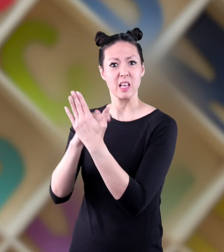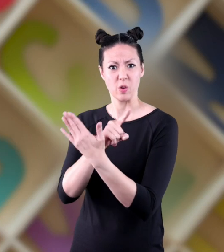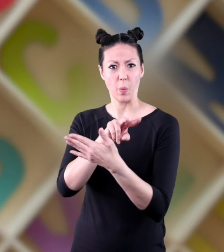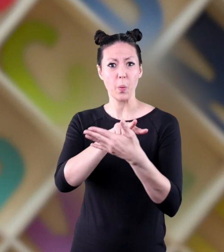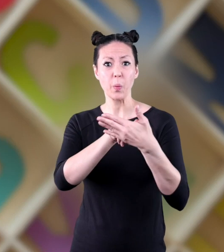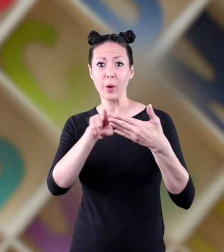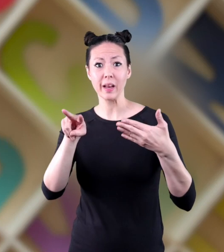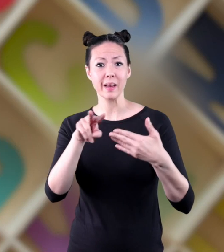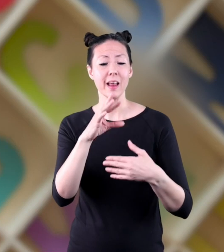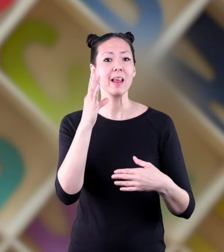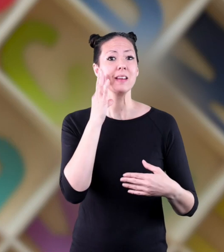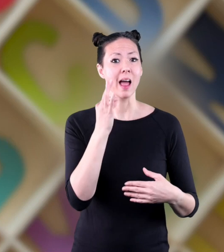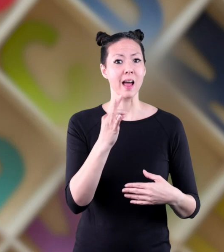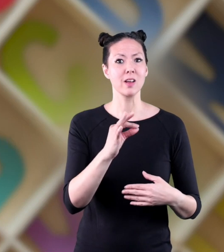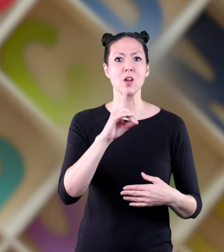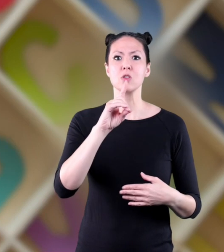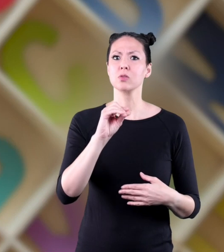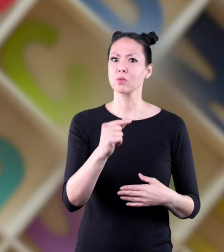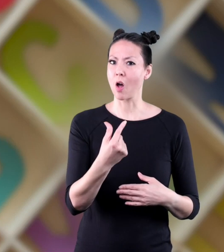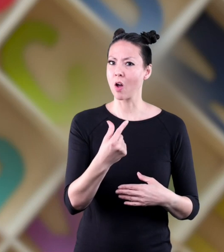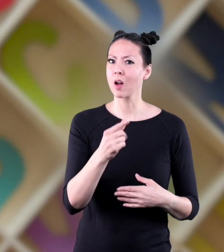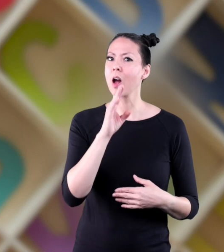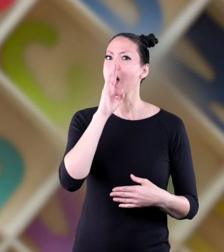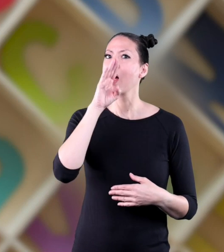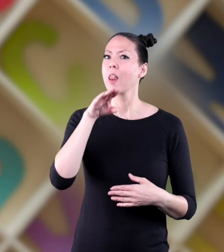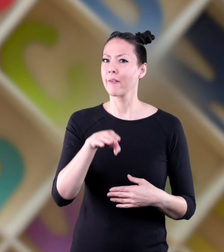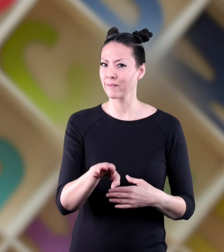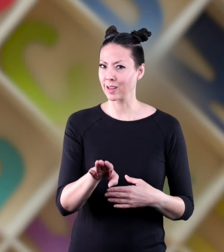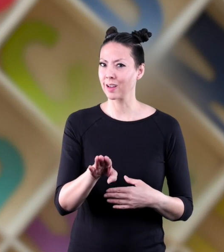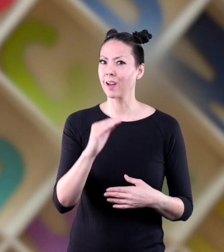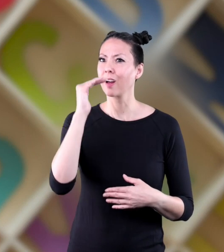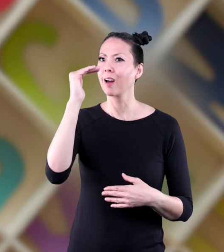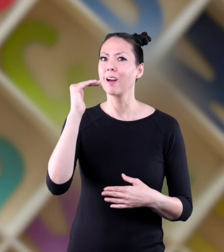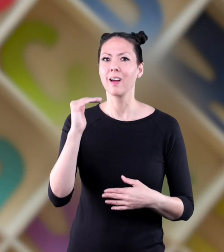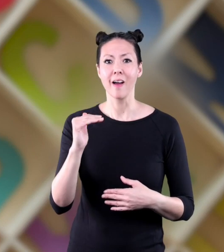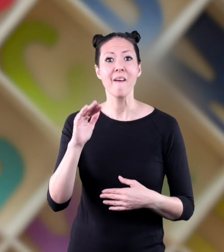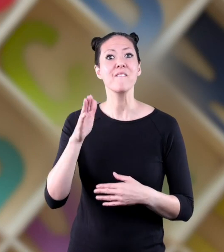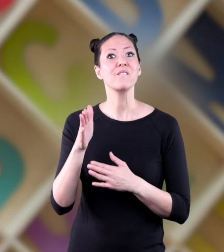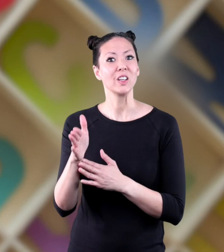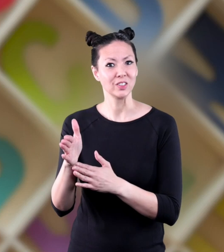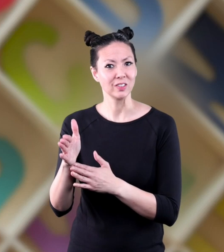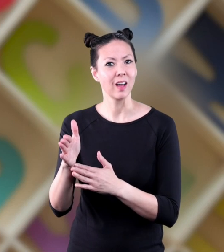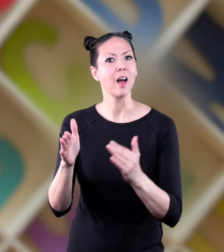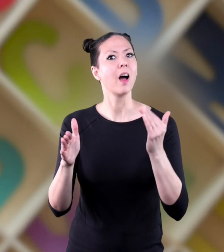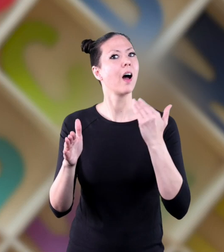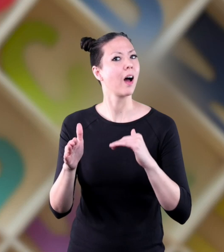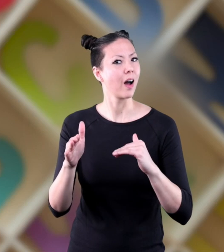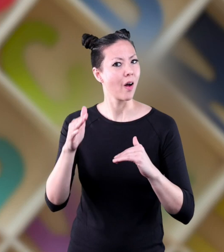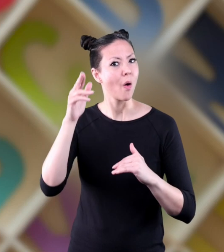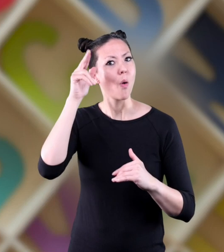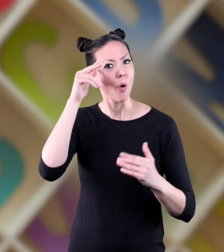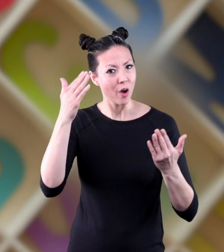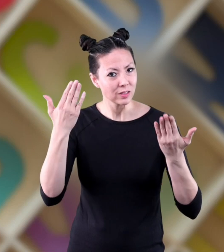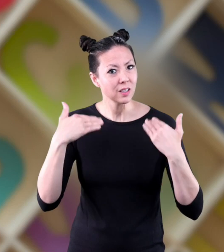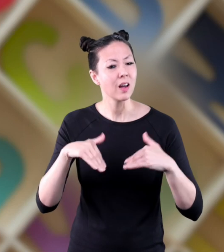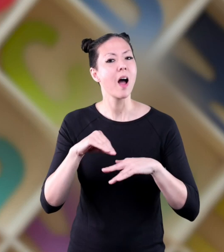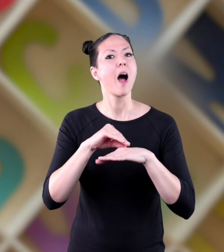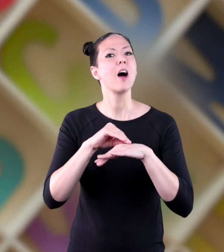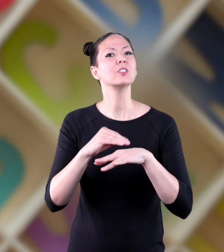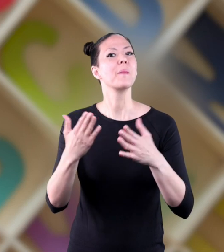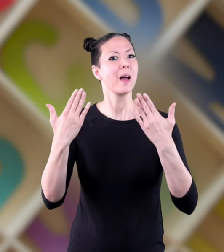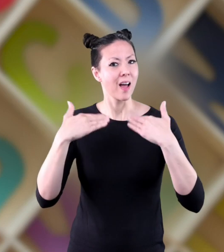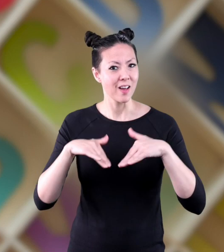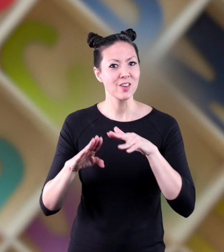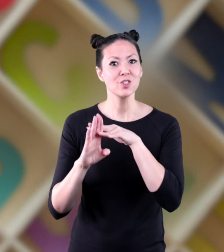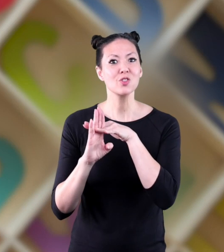read cat, dog, elephant, fish, horse, octopus,